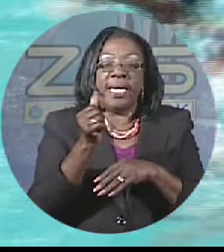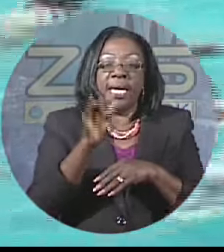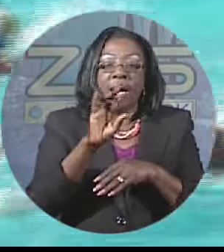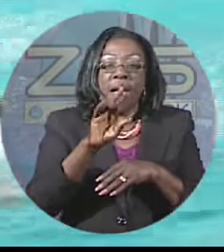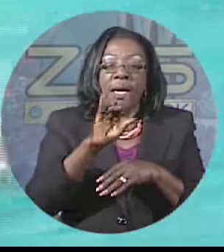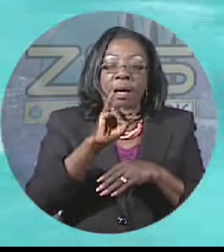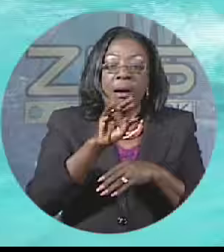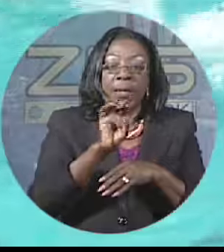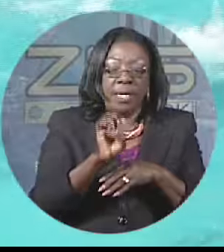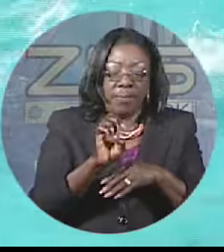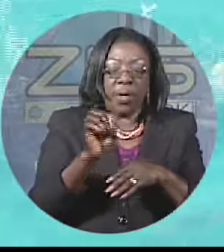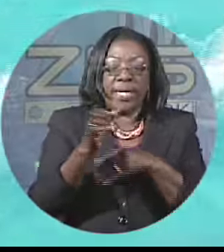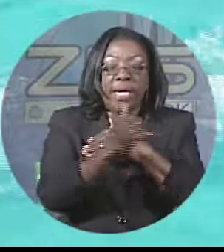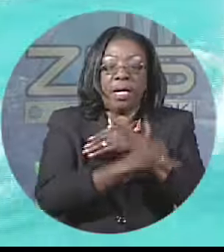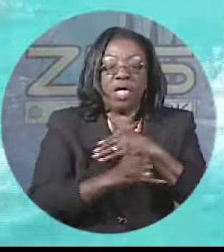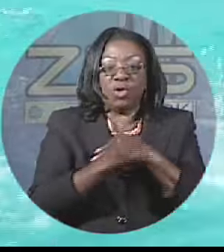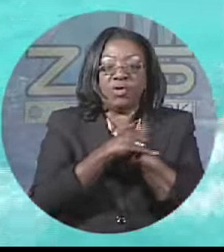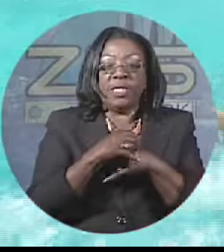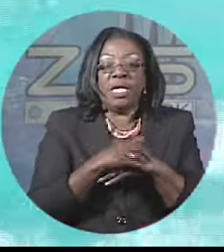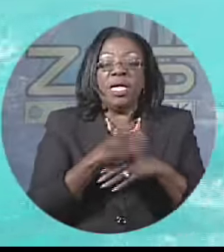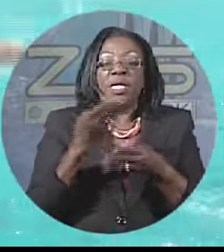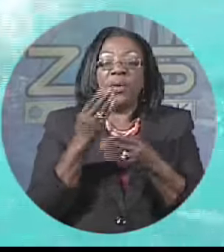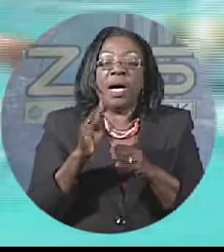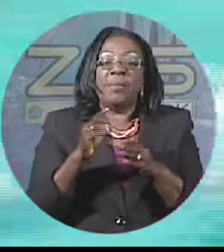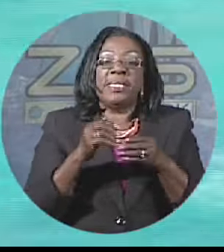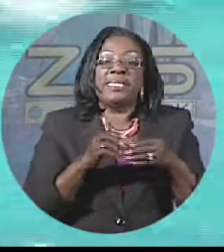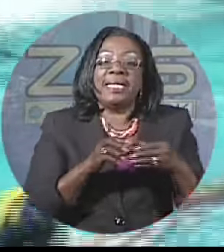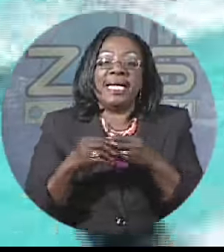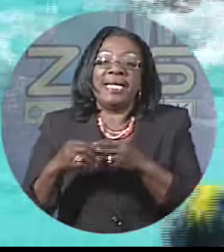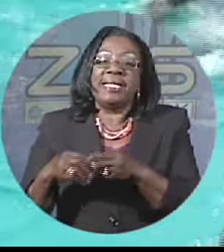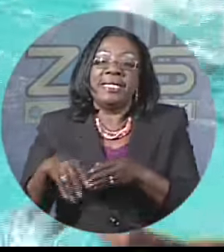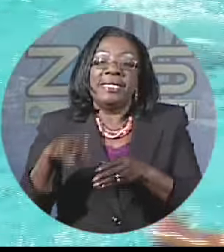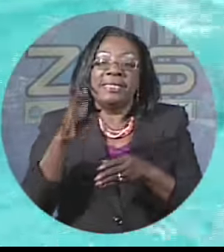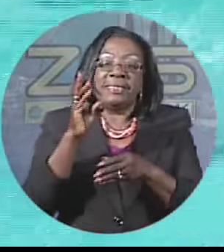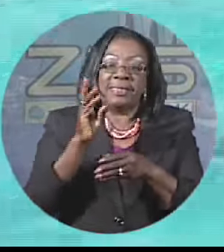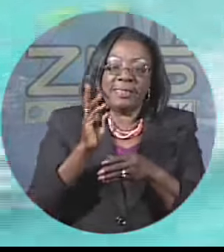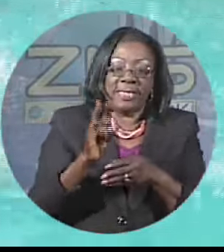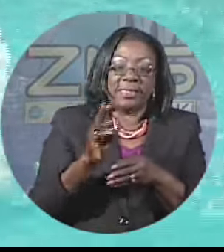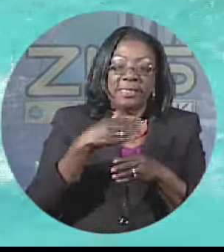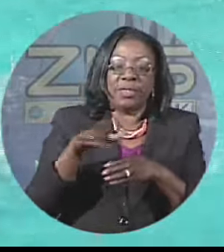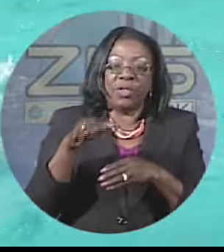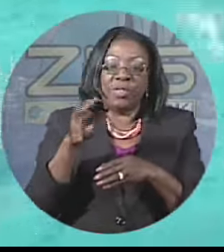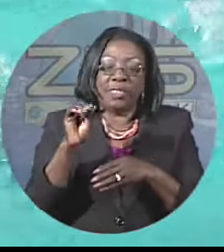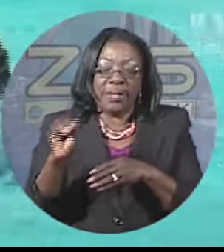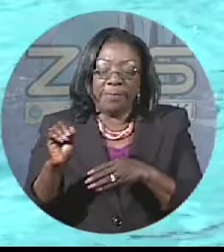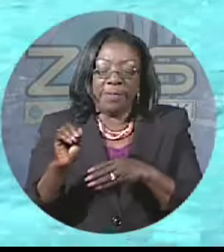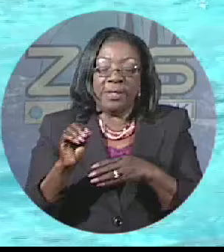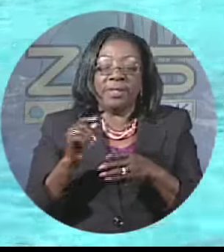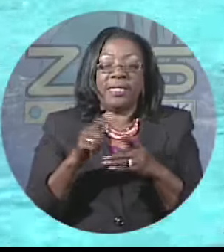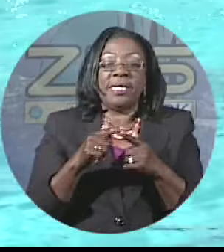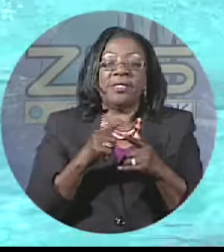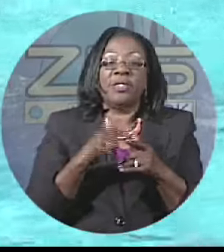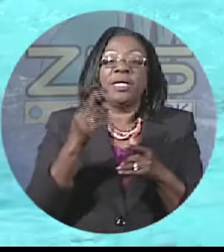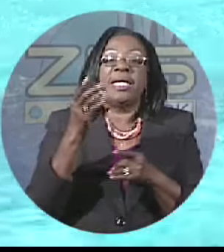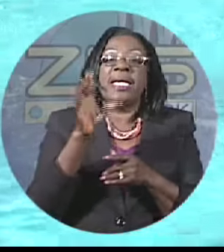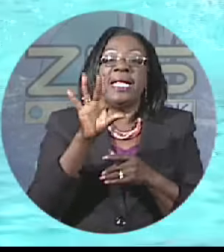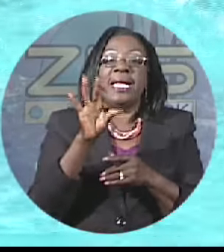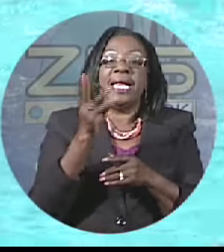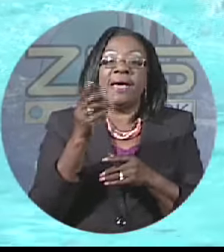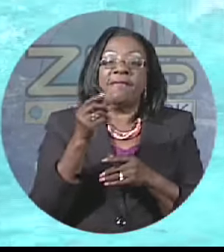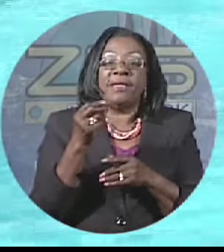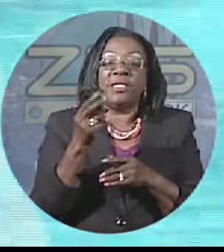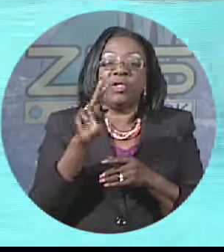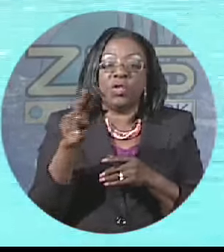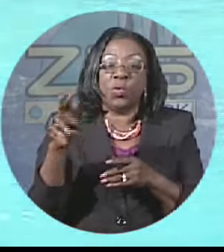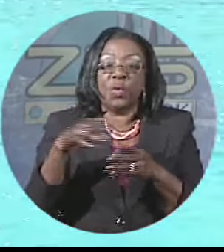the Bahamas led 6-0 after one, then took an 11-2 lead into the half. The goals continued